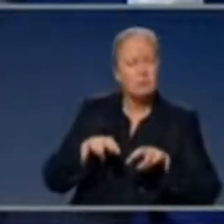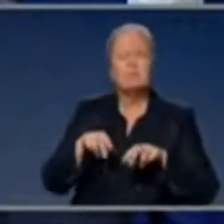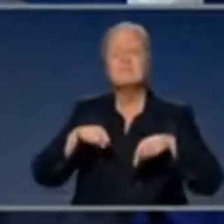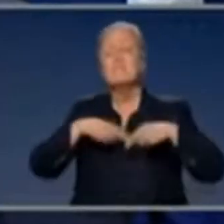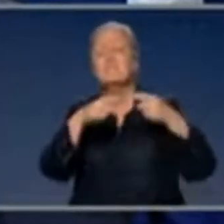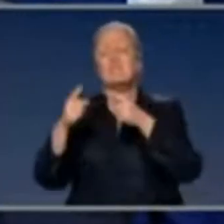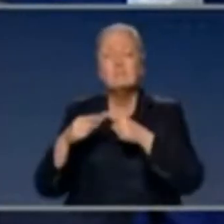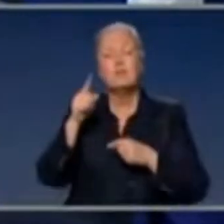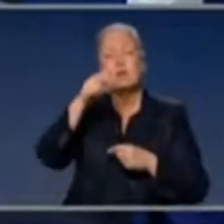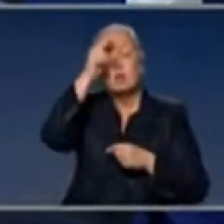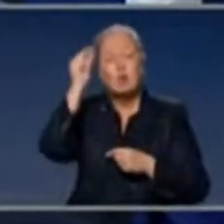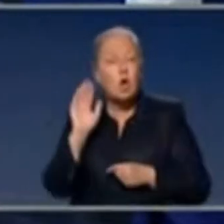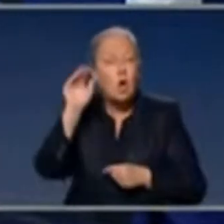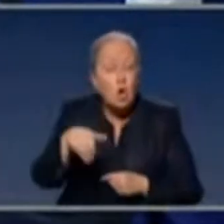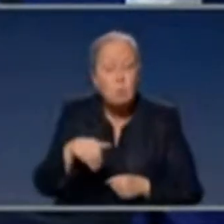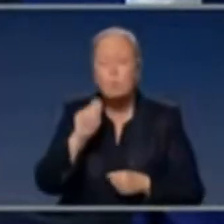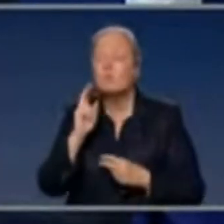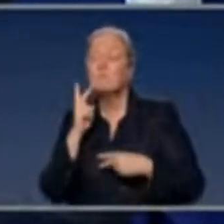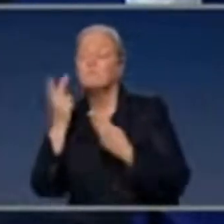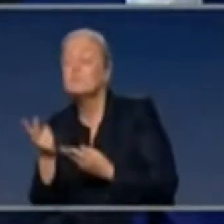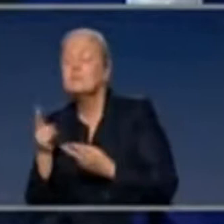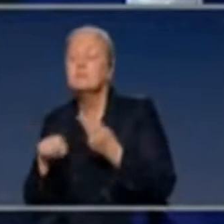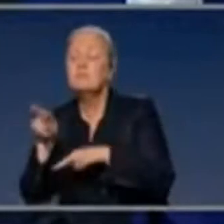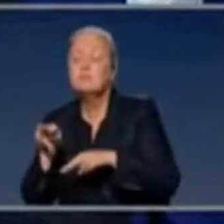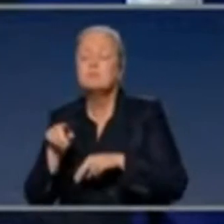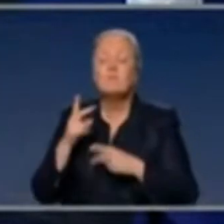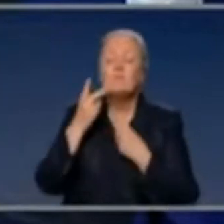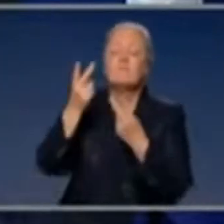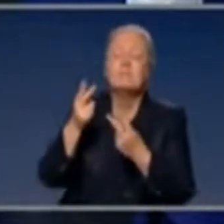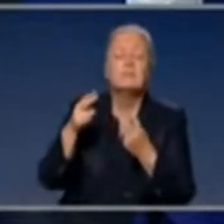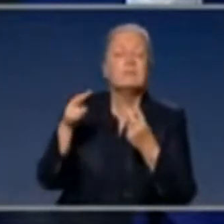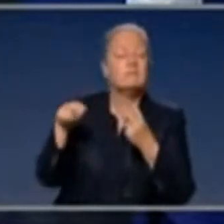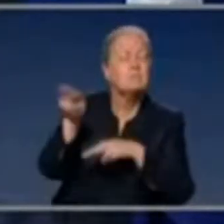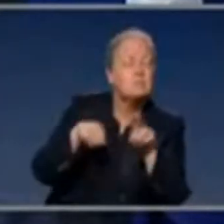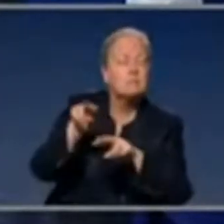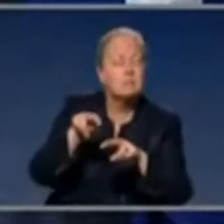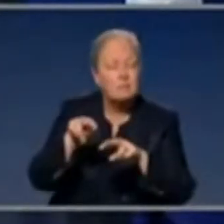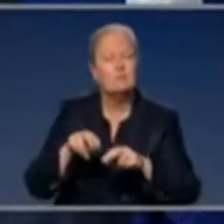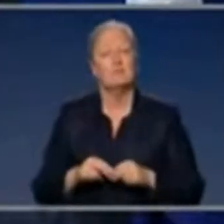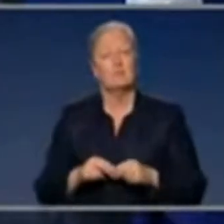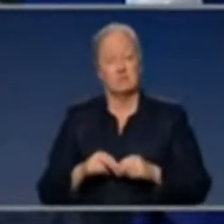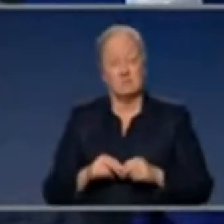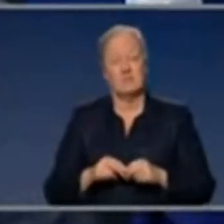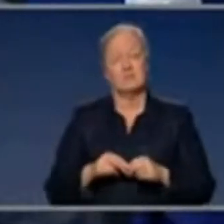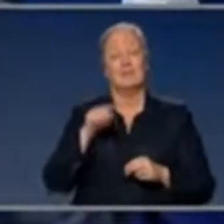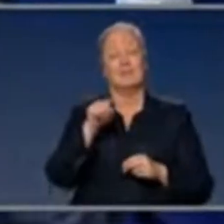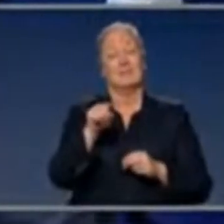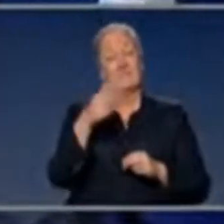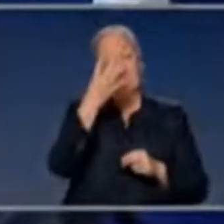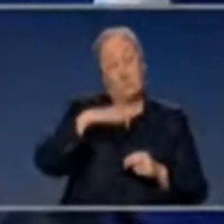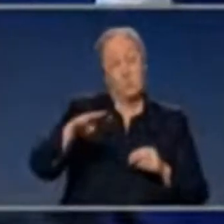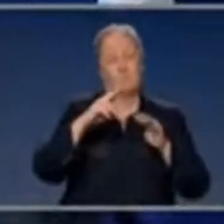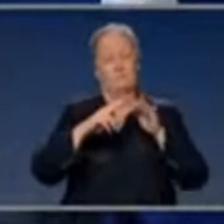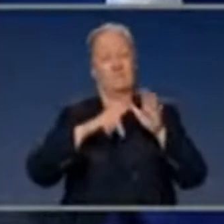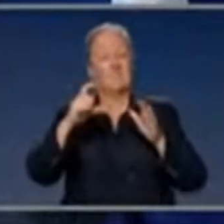care facilities. I was pleased to learn this morning, getting my report from Joe Buffoni, who heads up the Aged Care Response Centre, from today 40